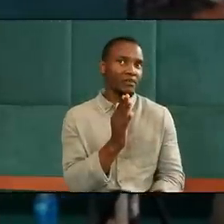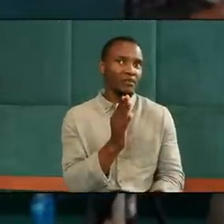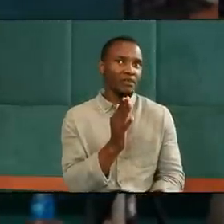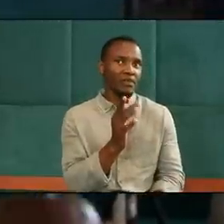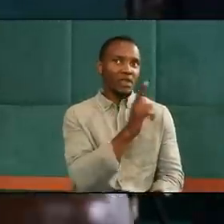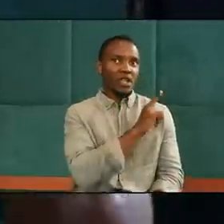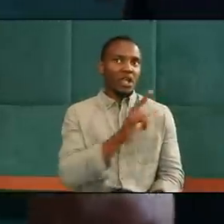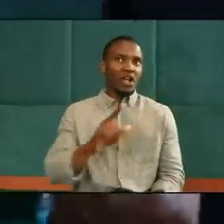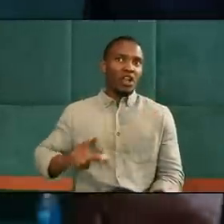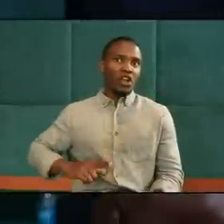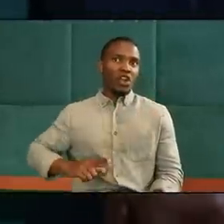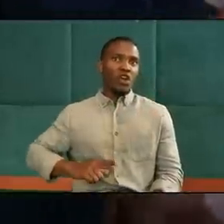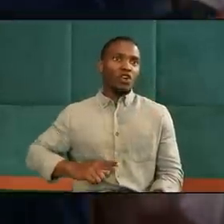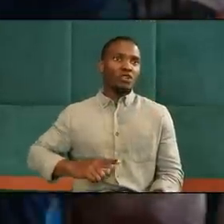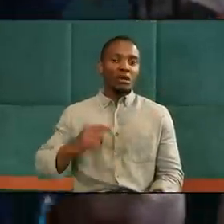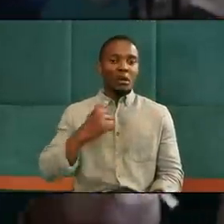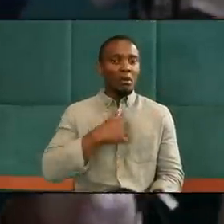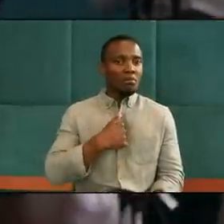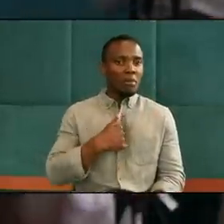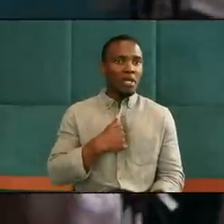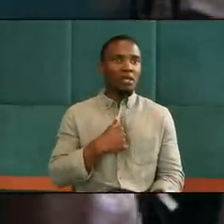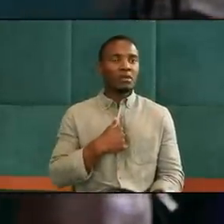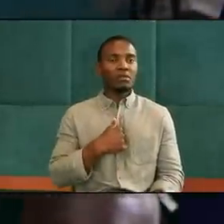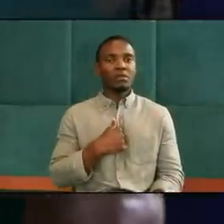I made mistakes like Peter.